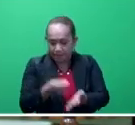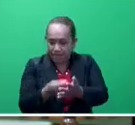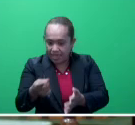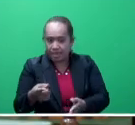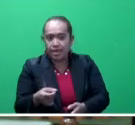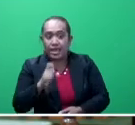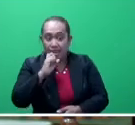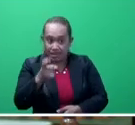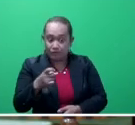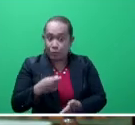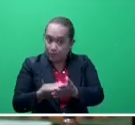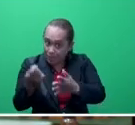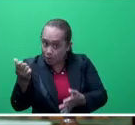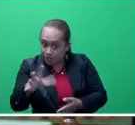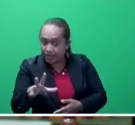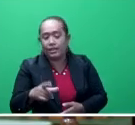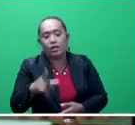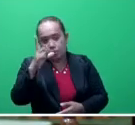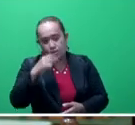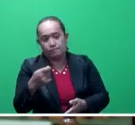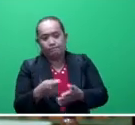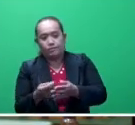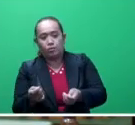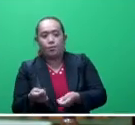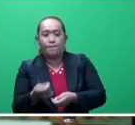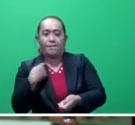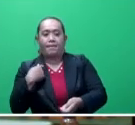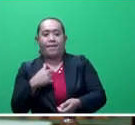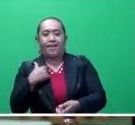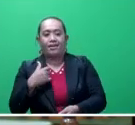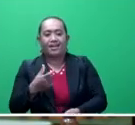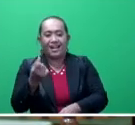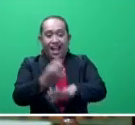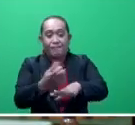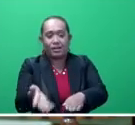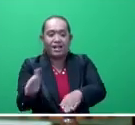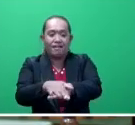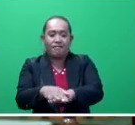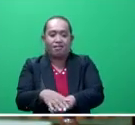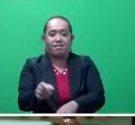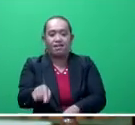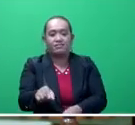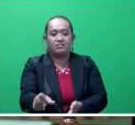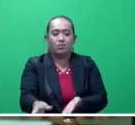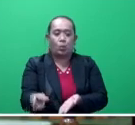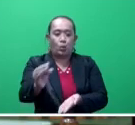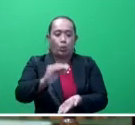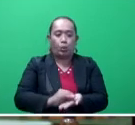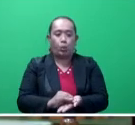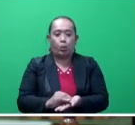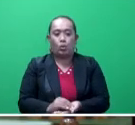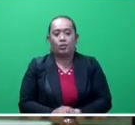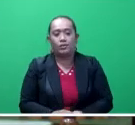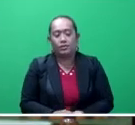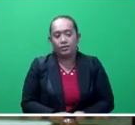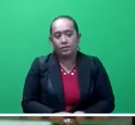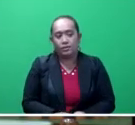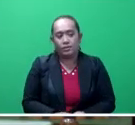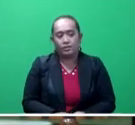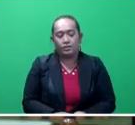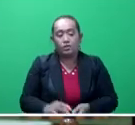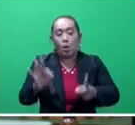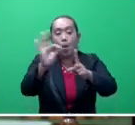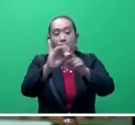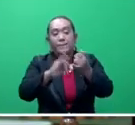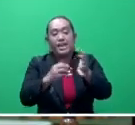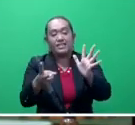be reimbursed. The new PSV levy will be collected and placed in a specific trust fund that will be used for the development and maintenance of PSV bases,